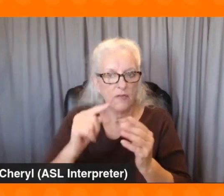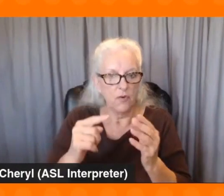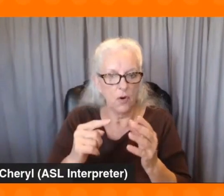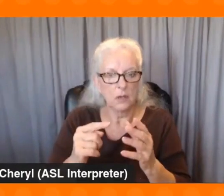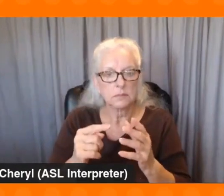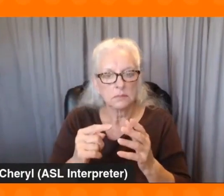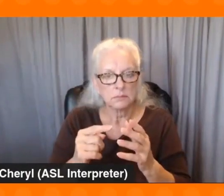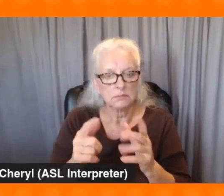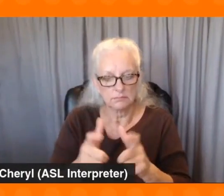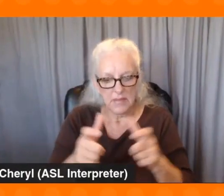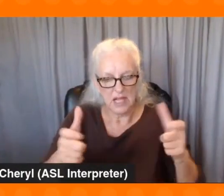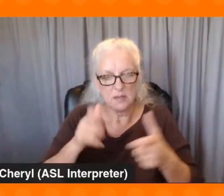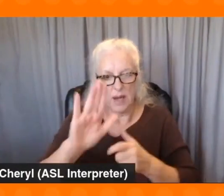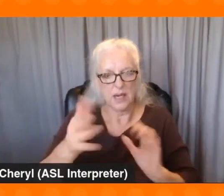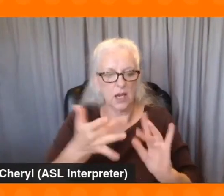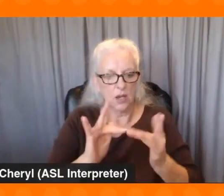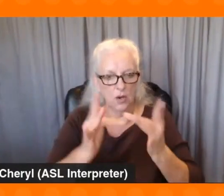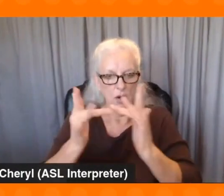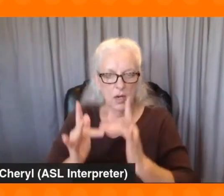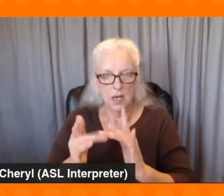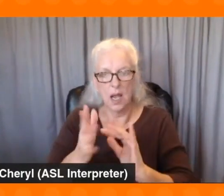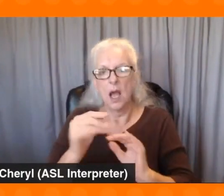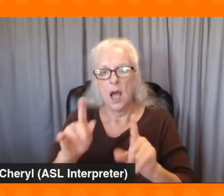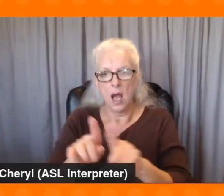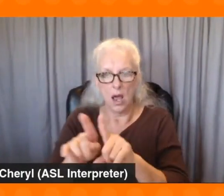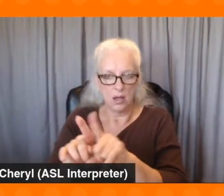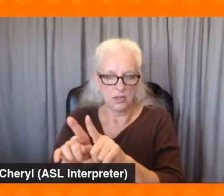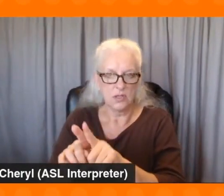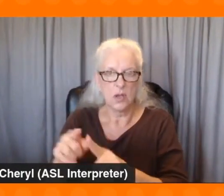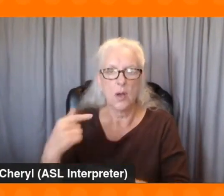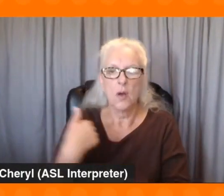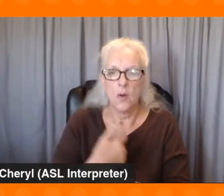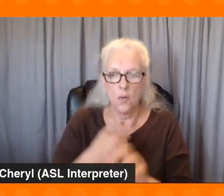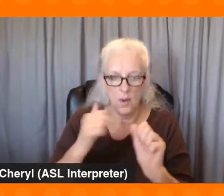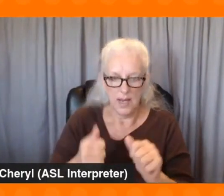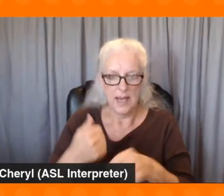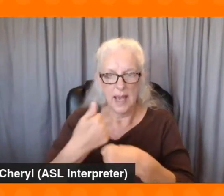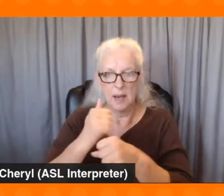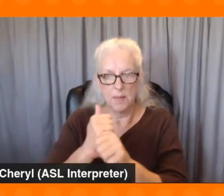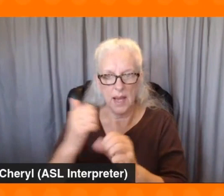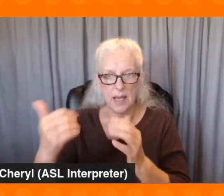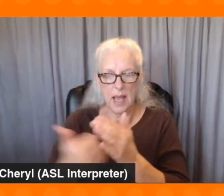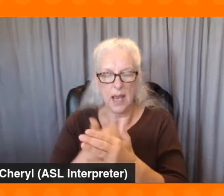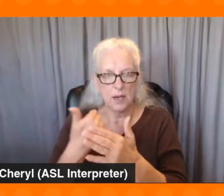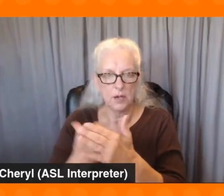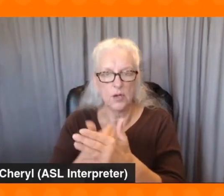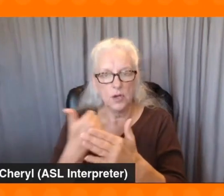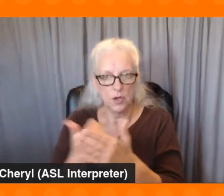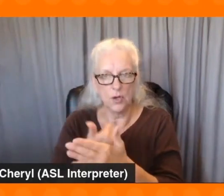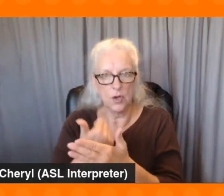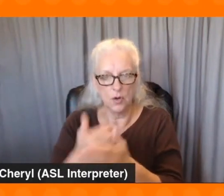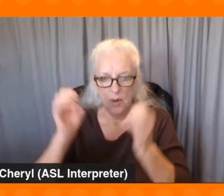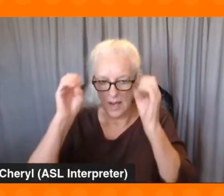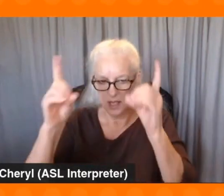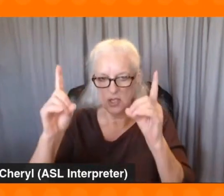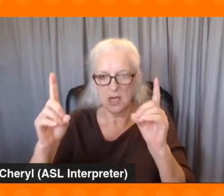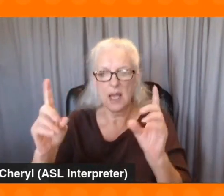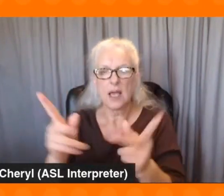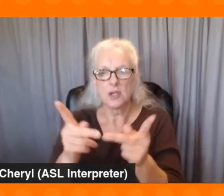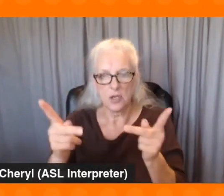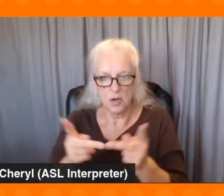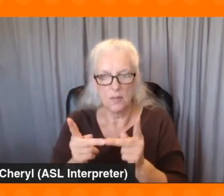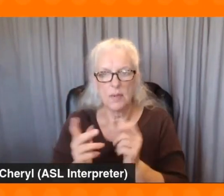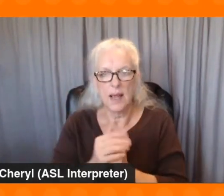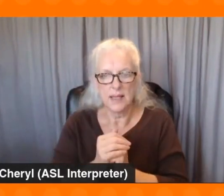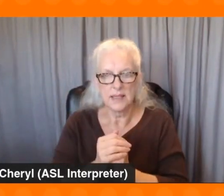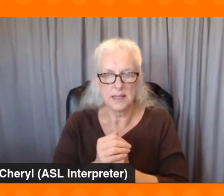expanding your networks. Together, we can create an even more powerful and inspiring educational environment. Take what